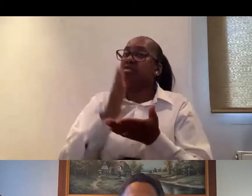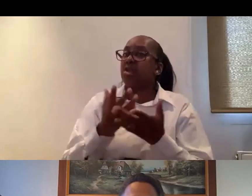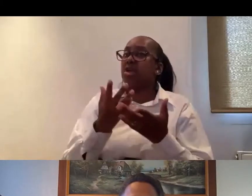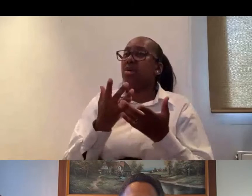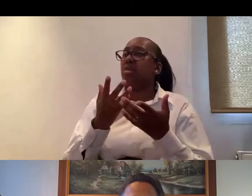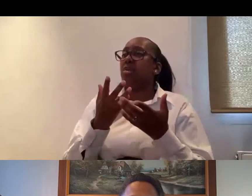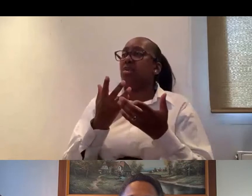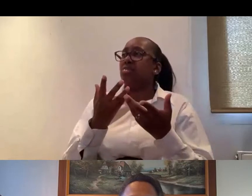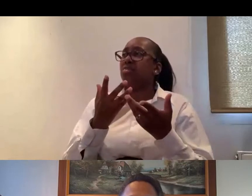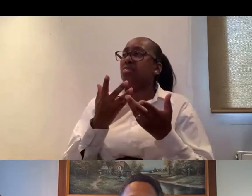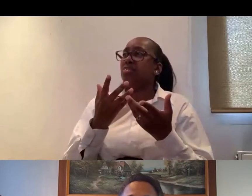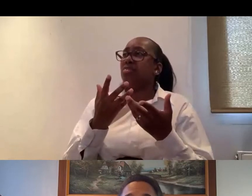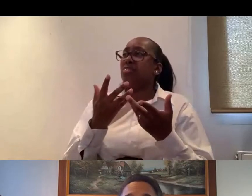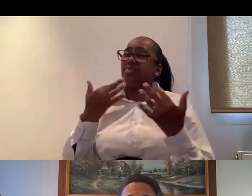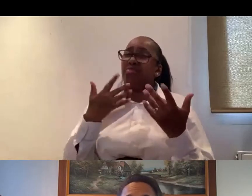in general.